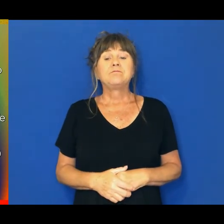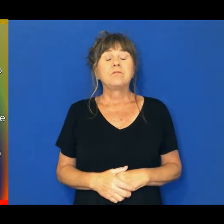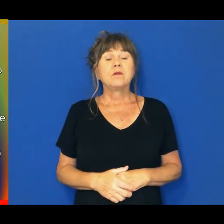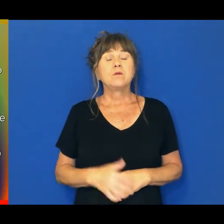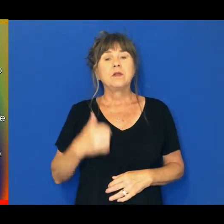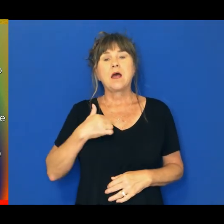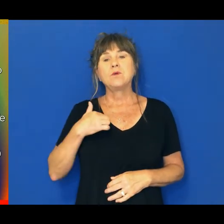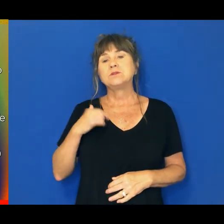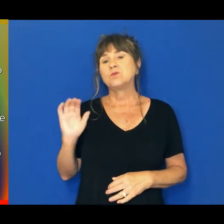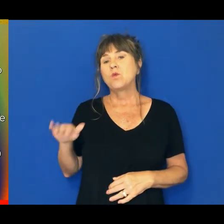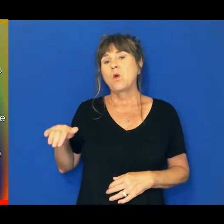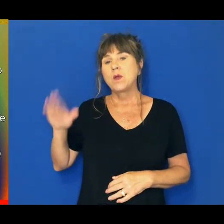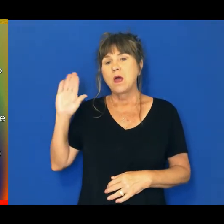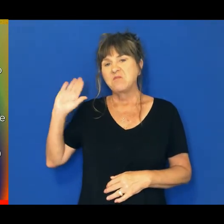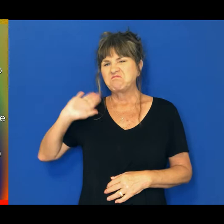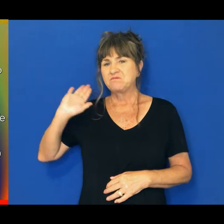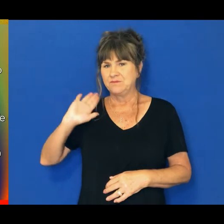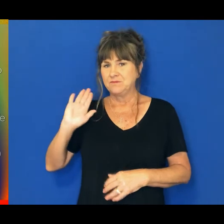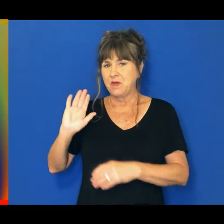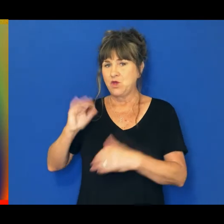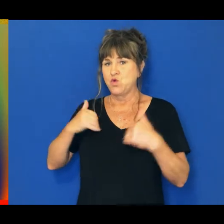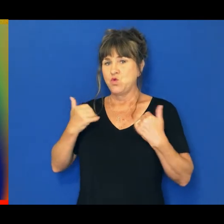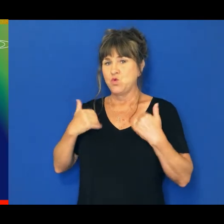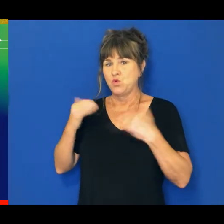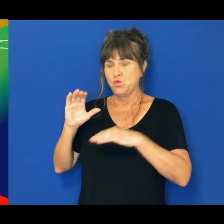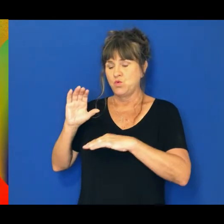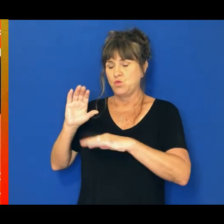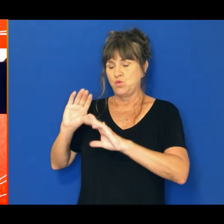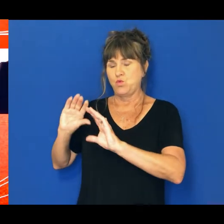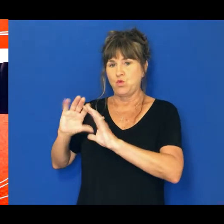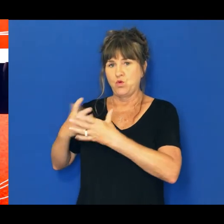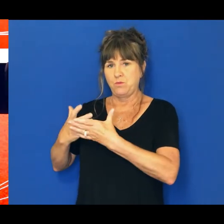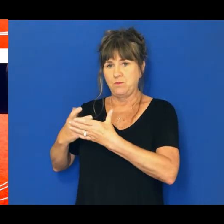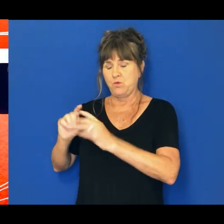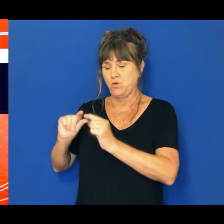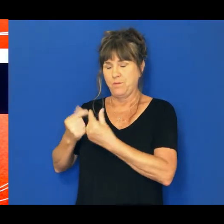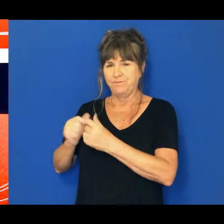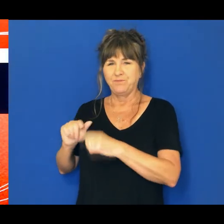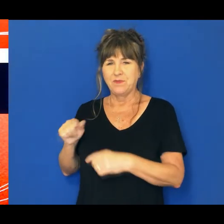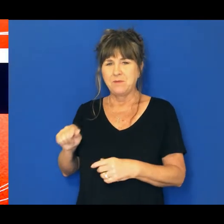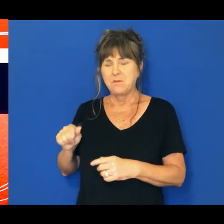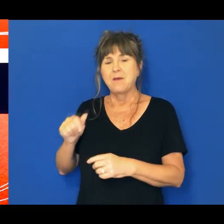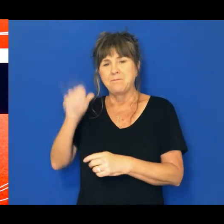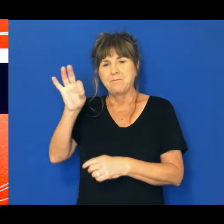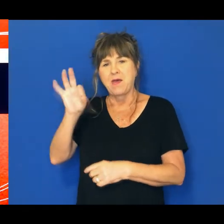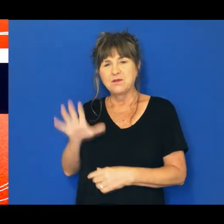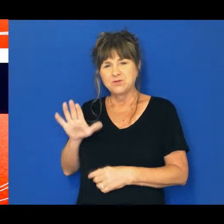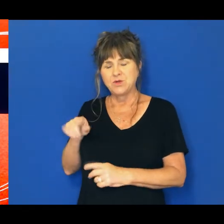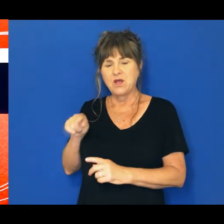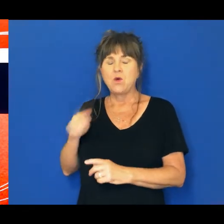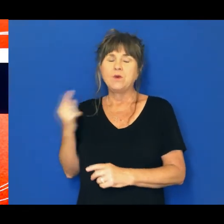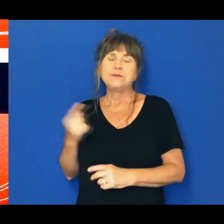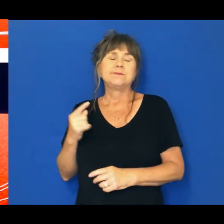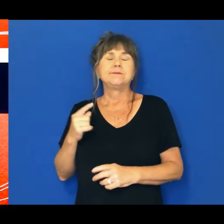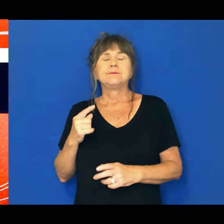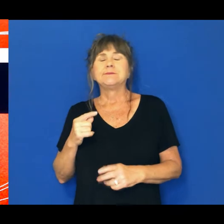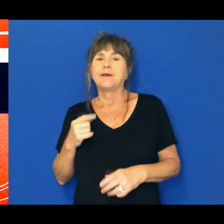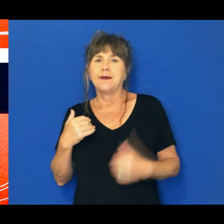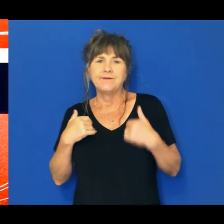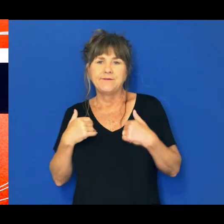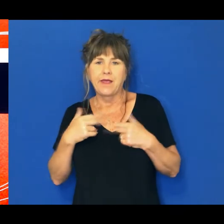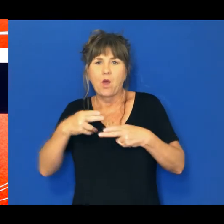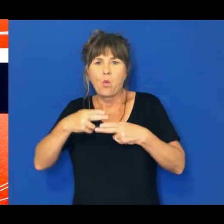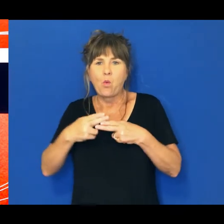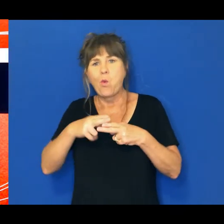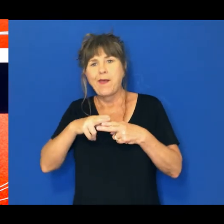youth group growing up at the church I was a part of, my youth pastor would always do these weight loss challenges for himself, and he was always trying to get people to go on it